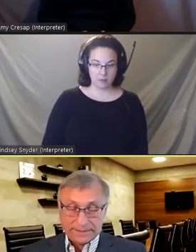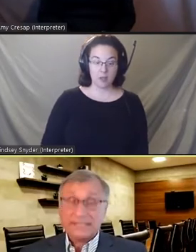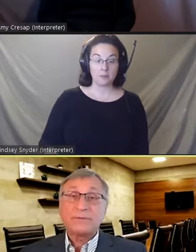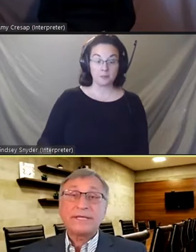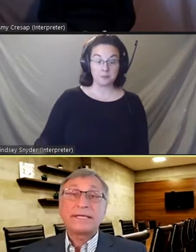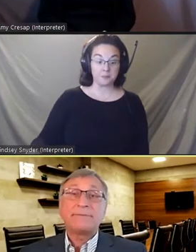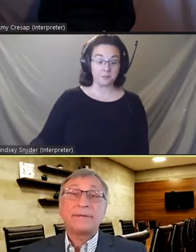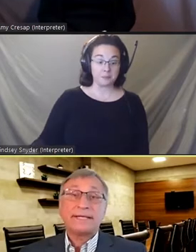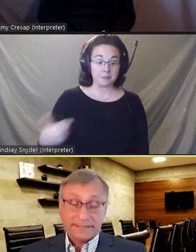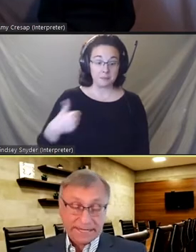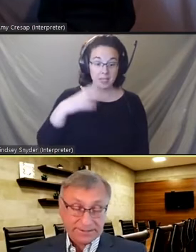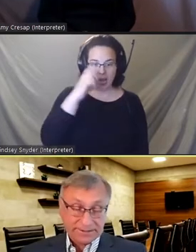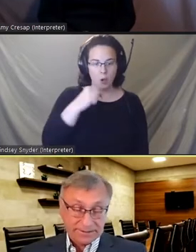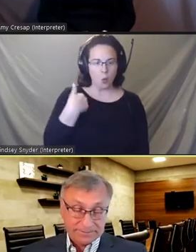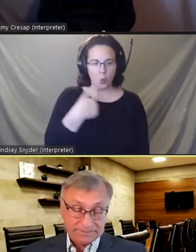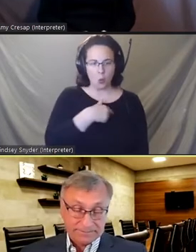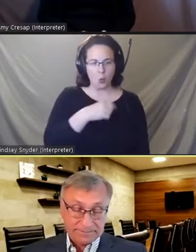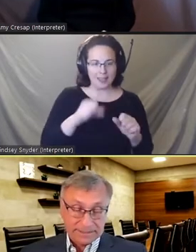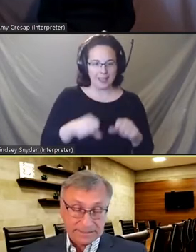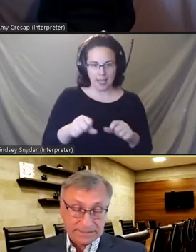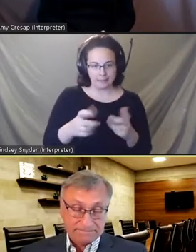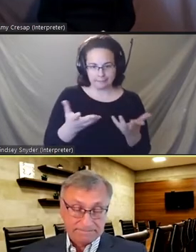So I guess we can come back to that too.